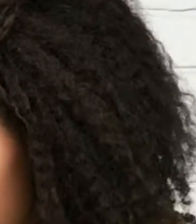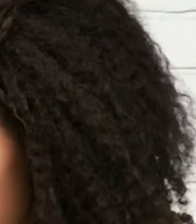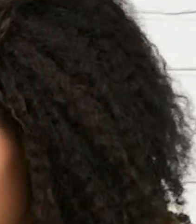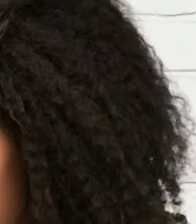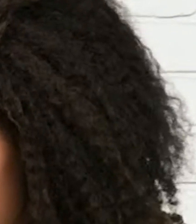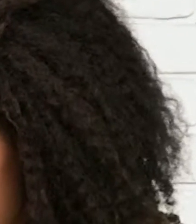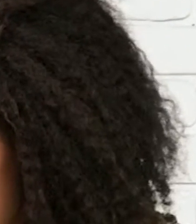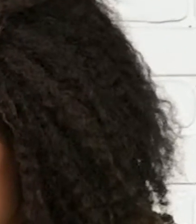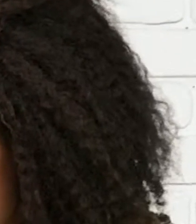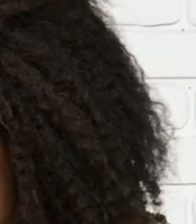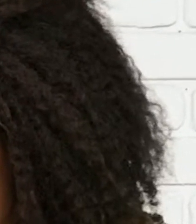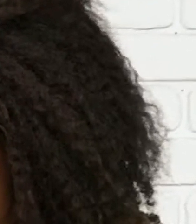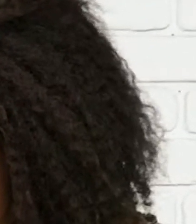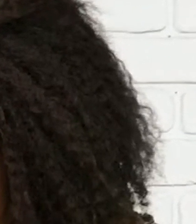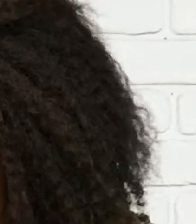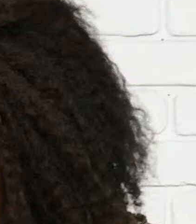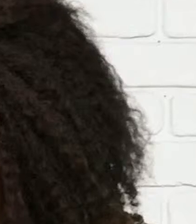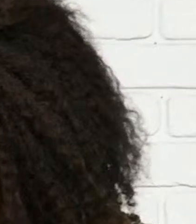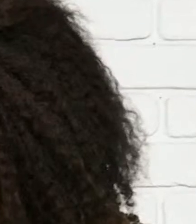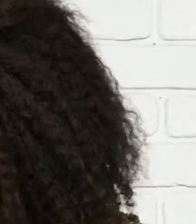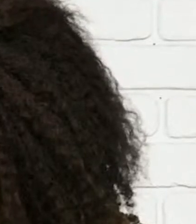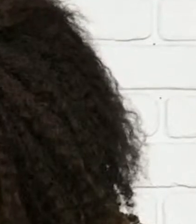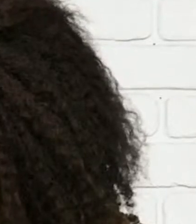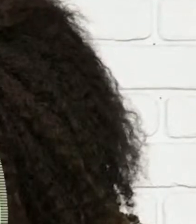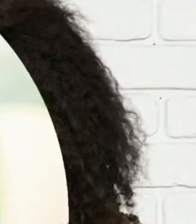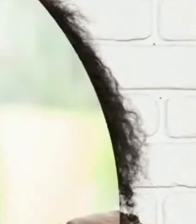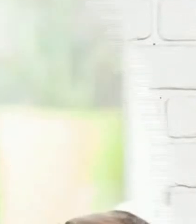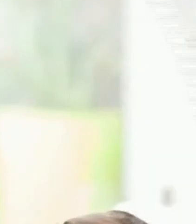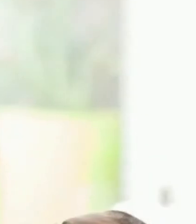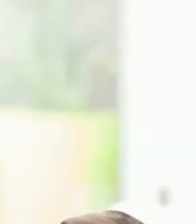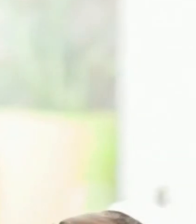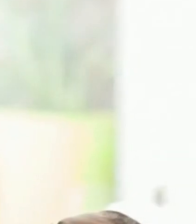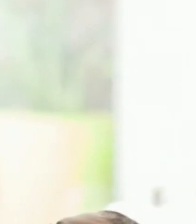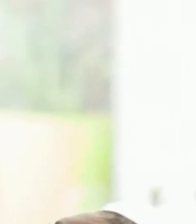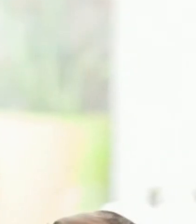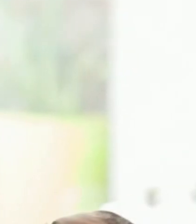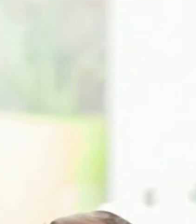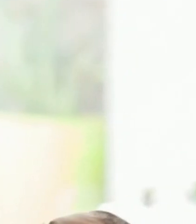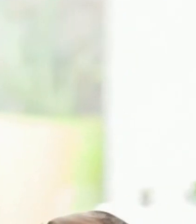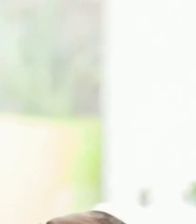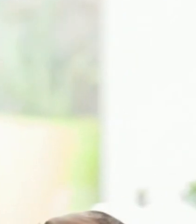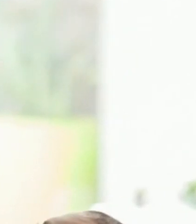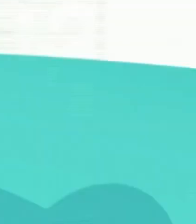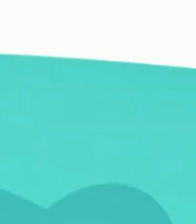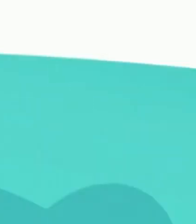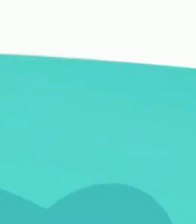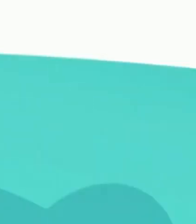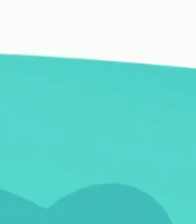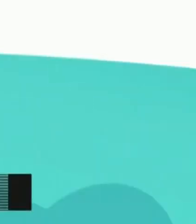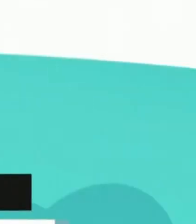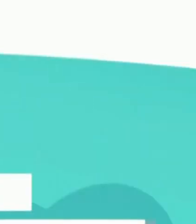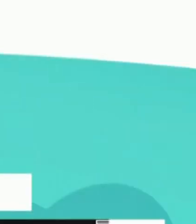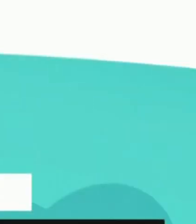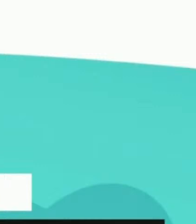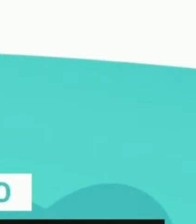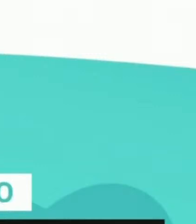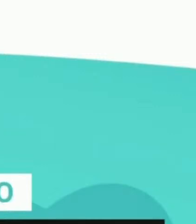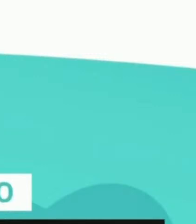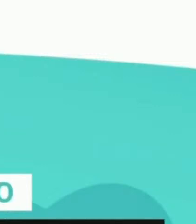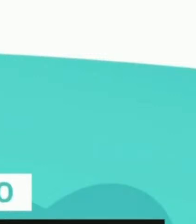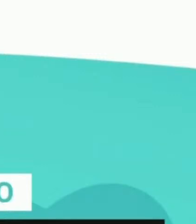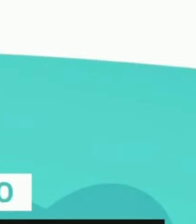of COVID-19 or persons who are COVID-19 positive that the health team deems suitable to isolate at home. For more information, go